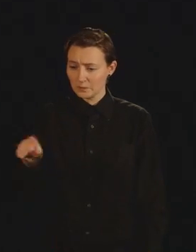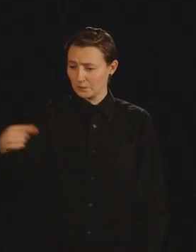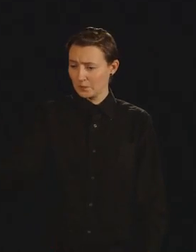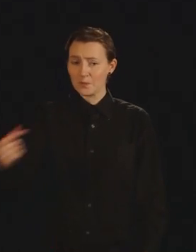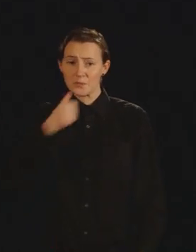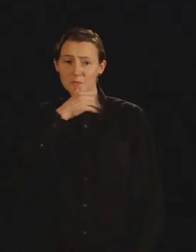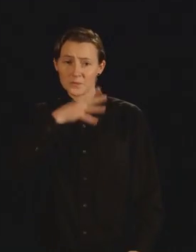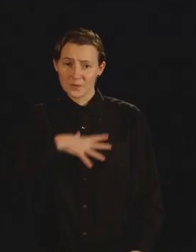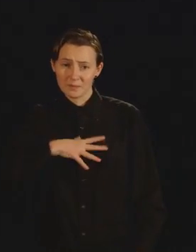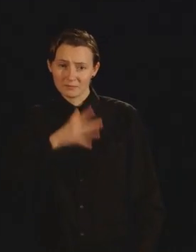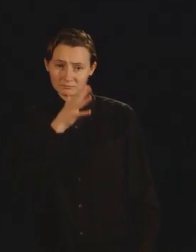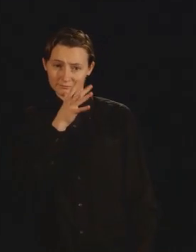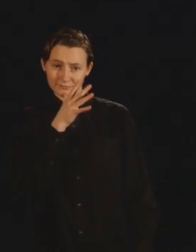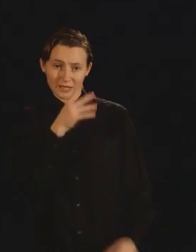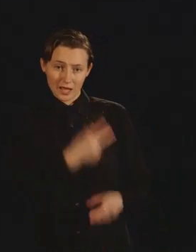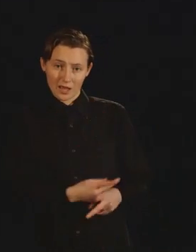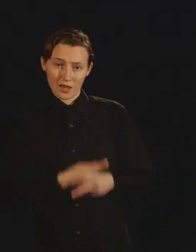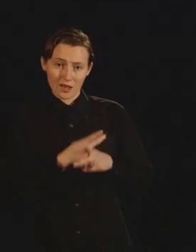caretake.